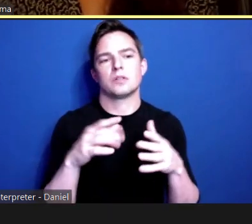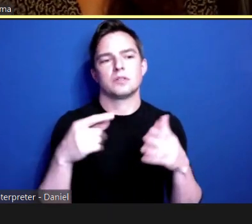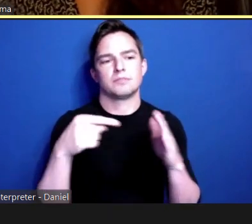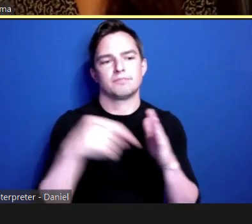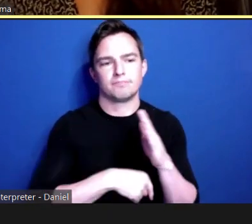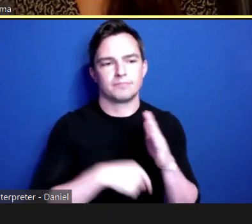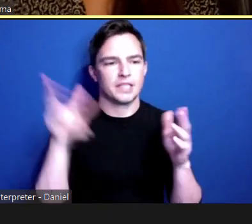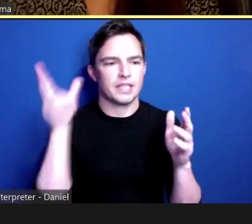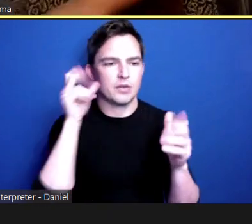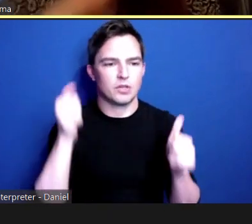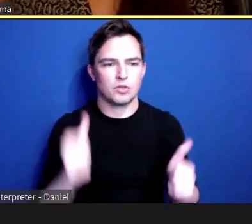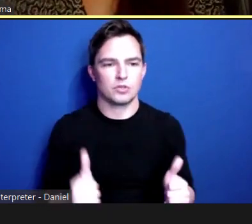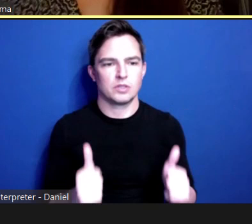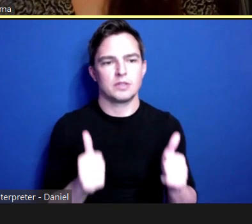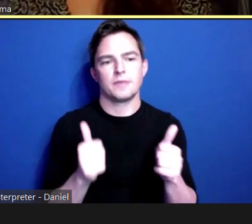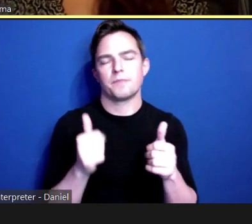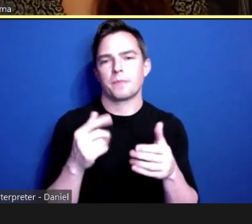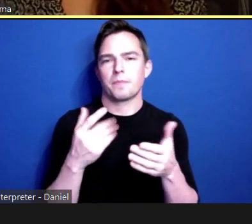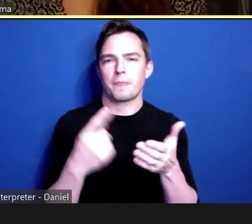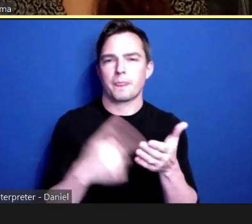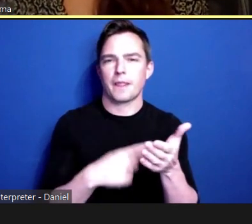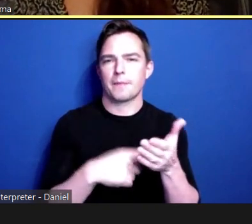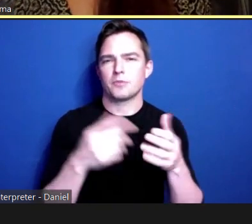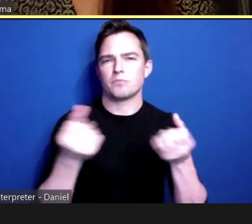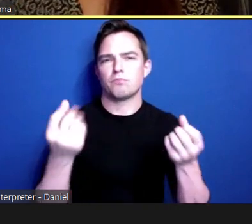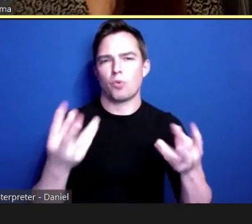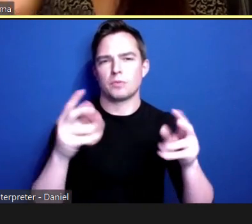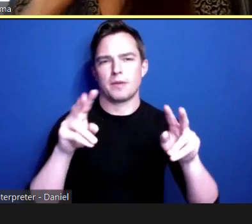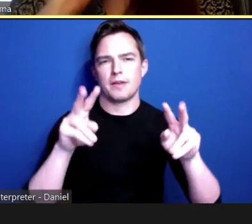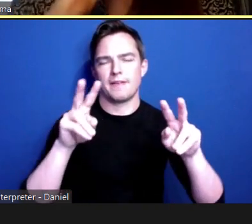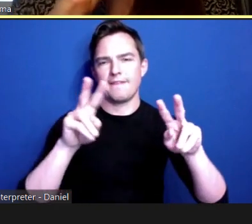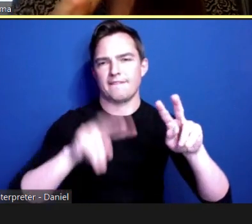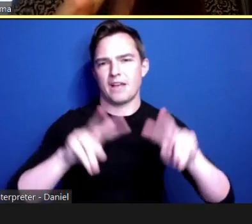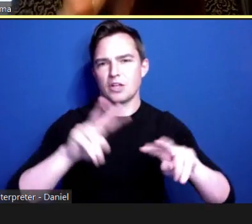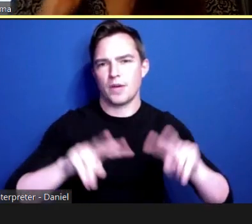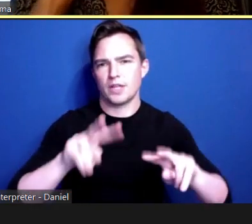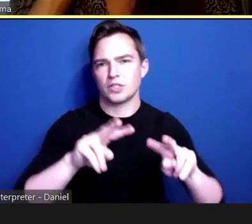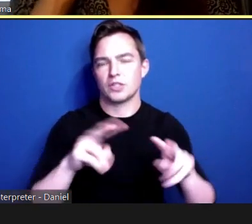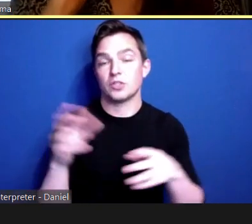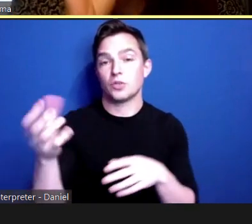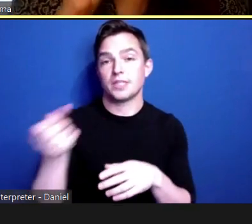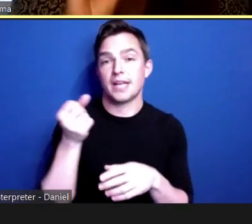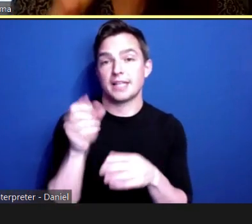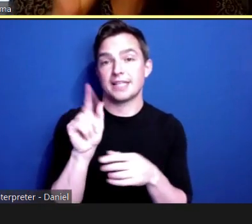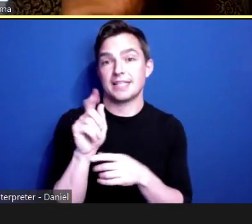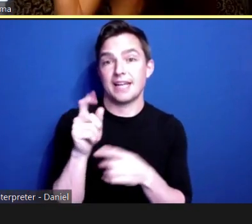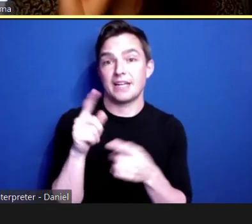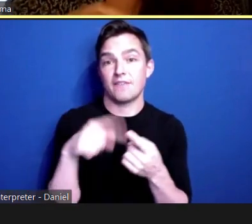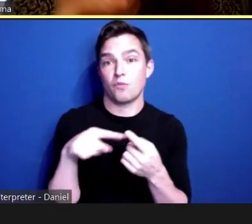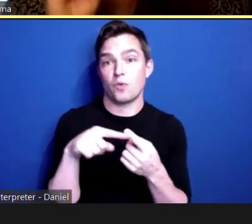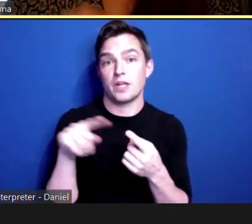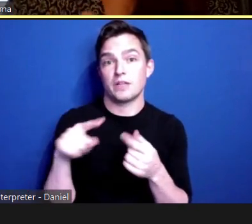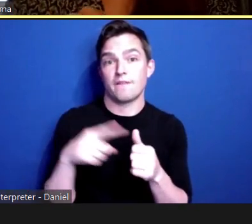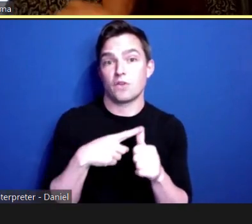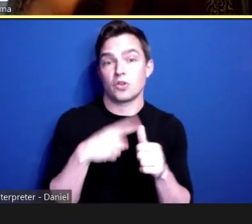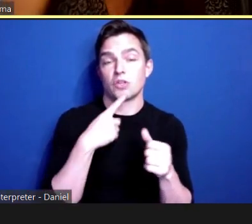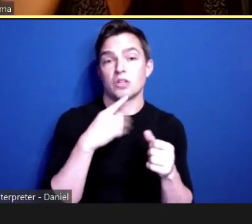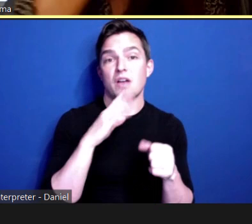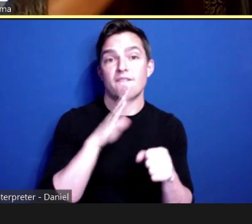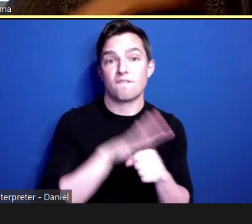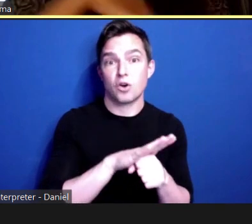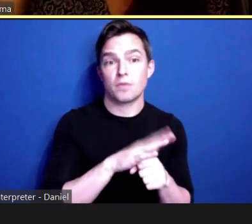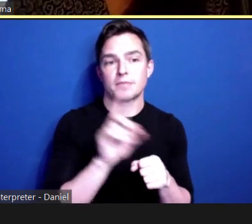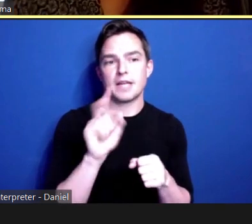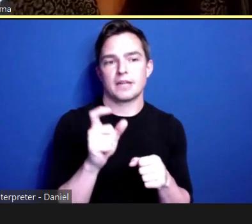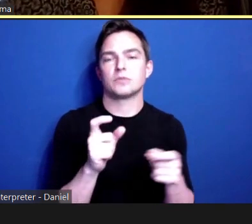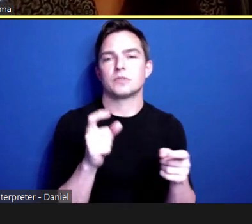sometimes infants, they have multiple evaluations. So we take the date of when was the first confirmed diagnosis